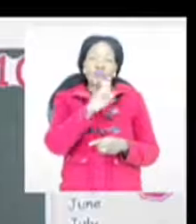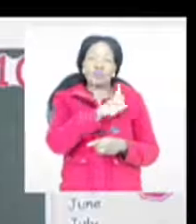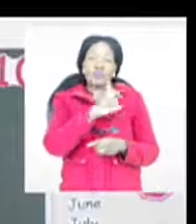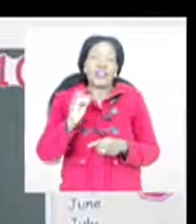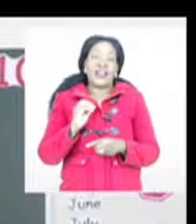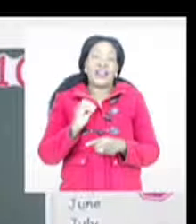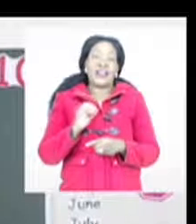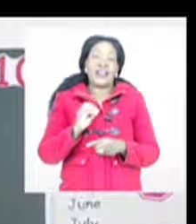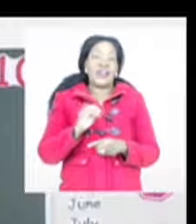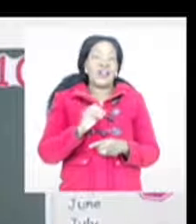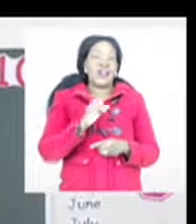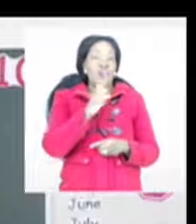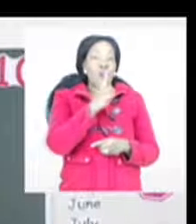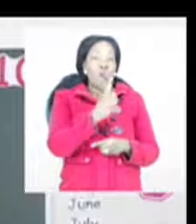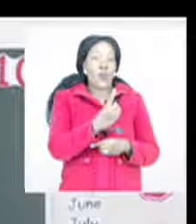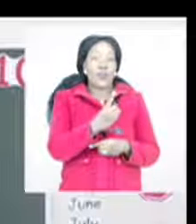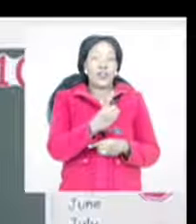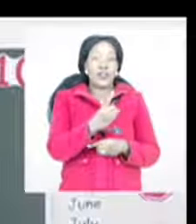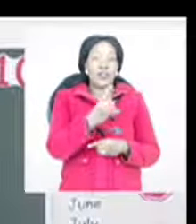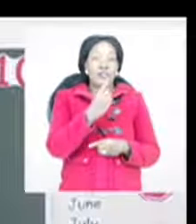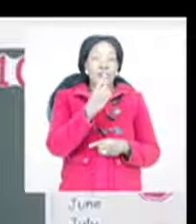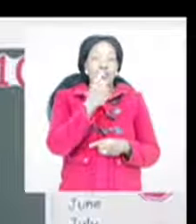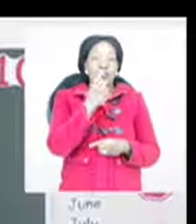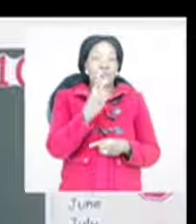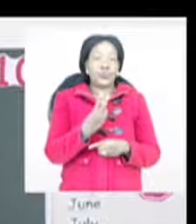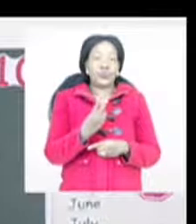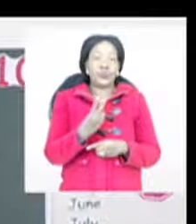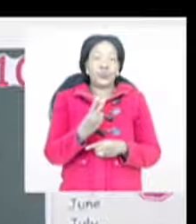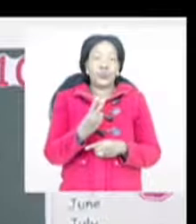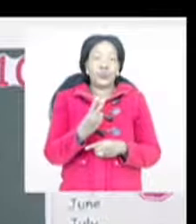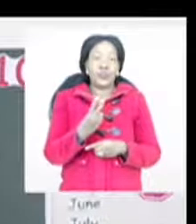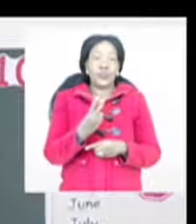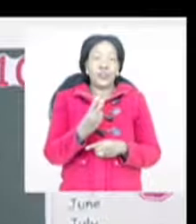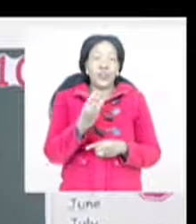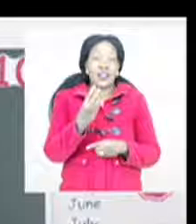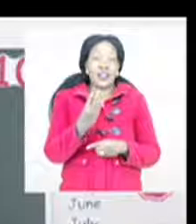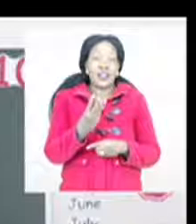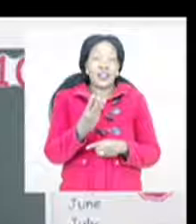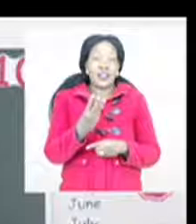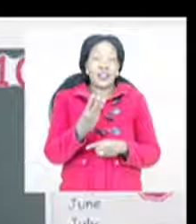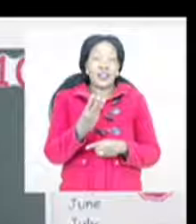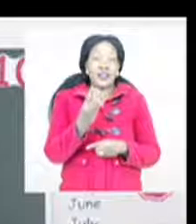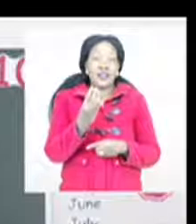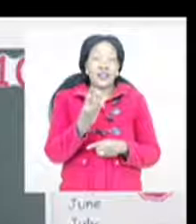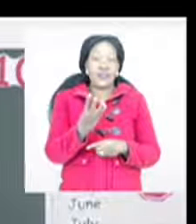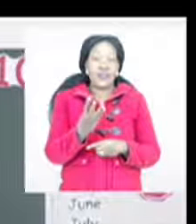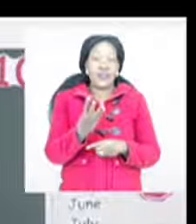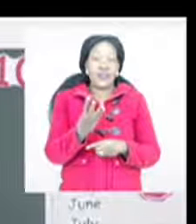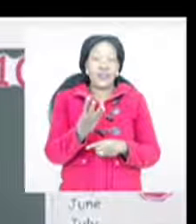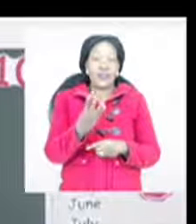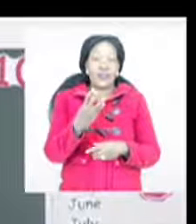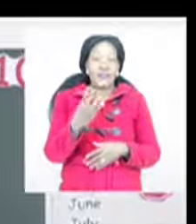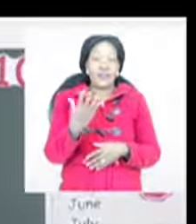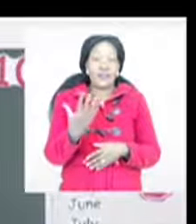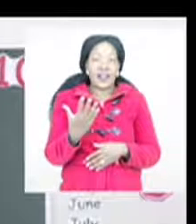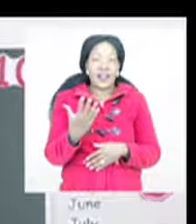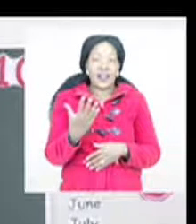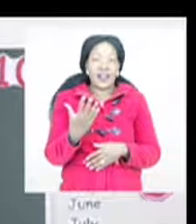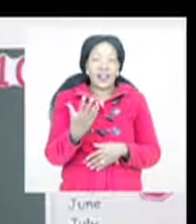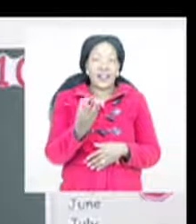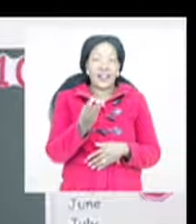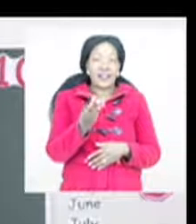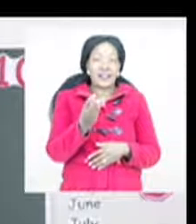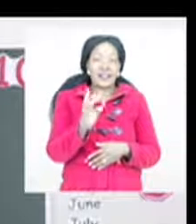it. Number 1, number 2, 3, 4,